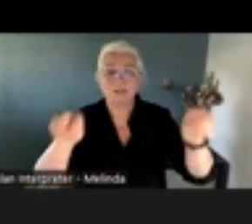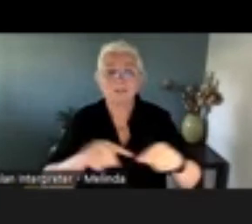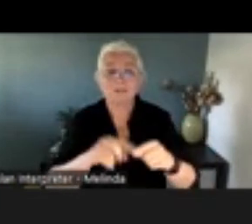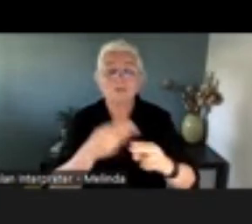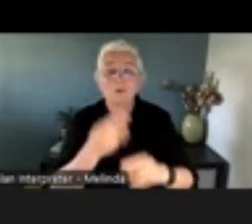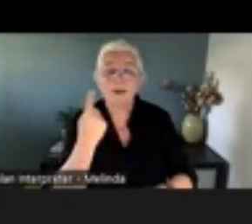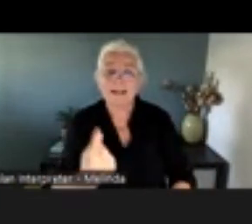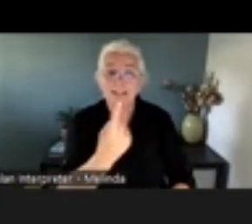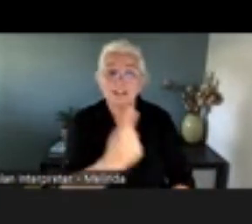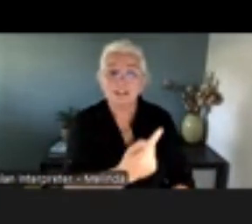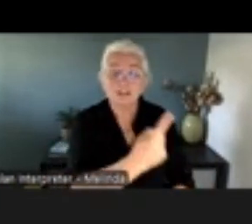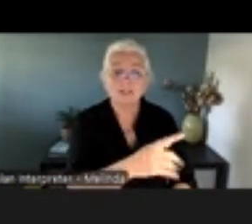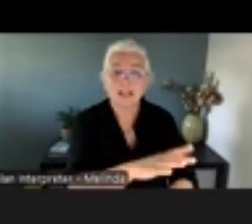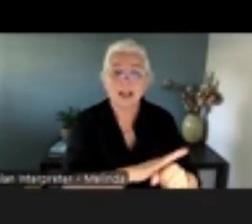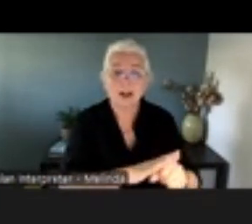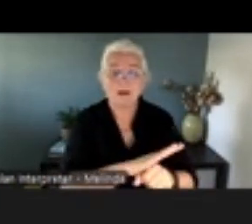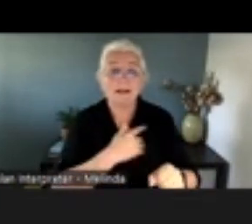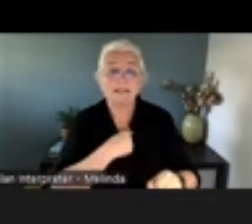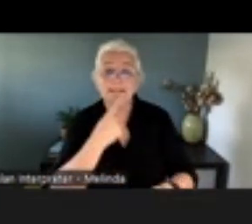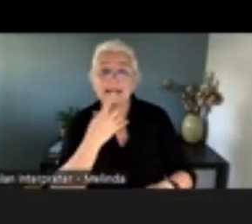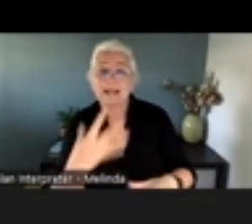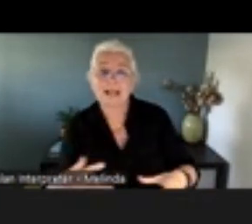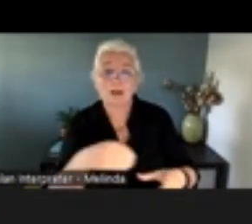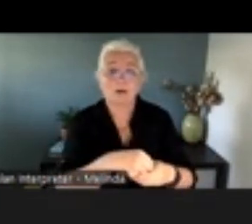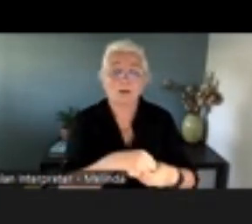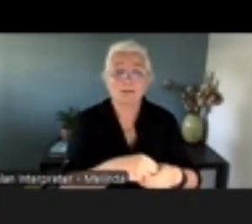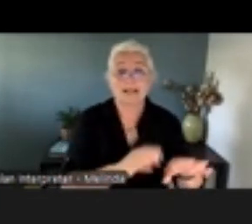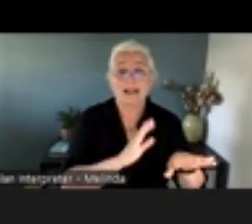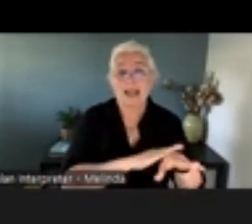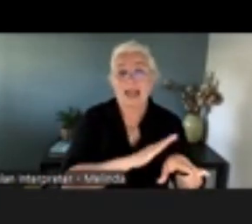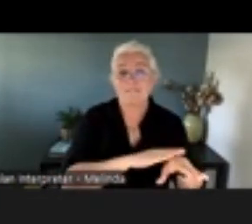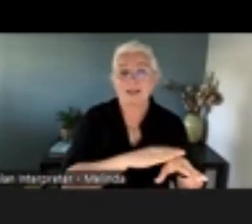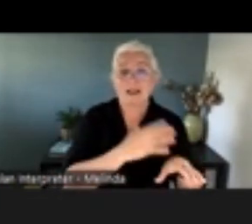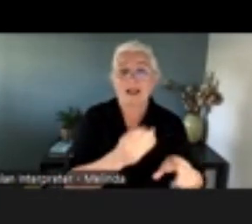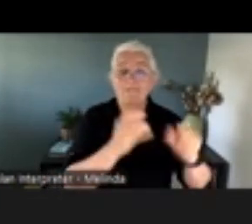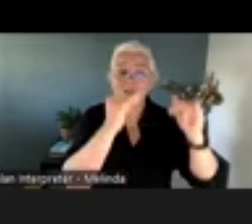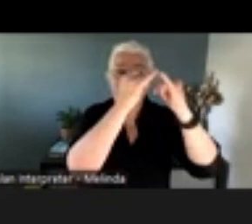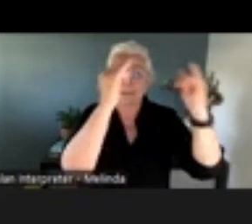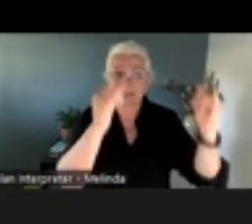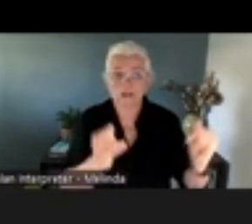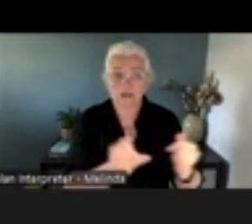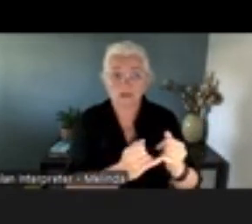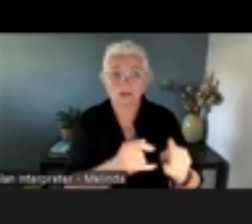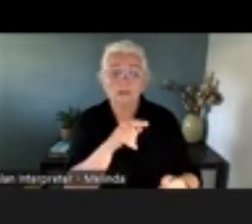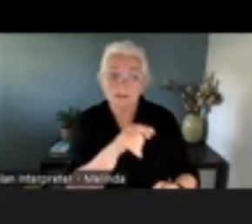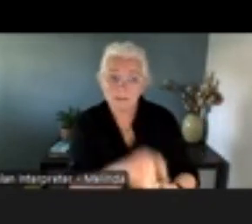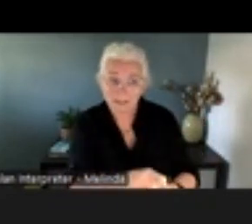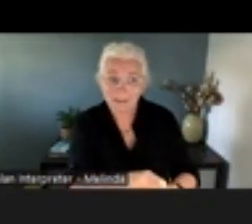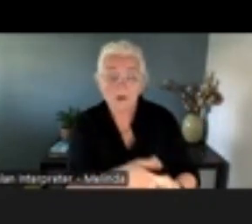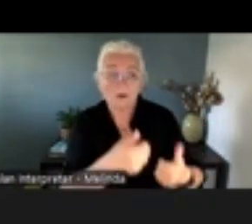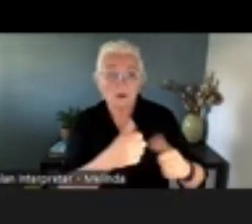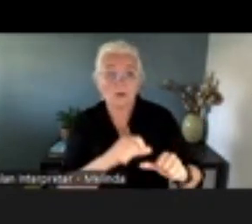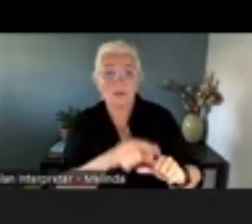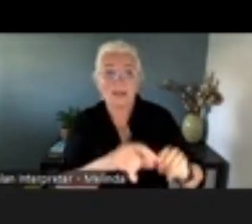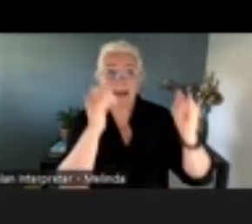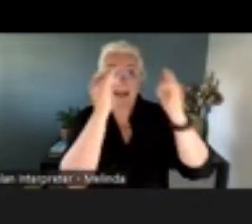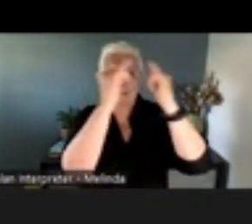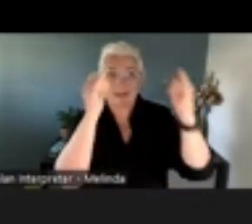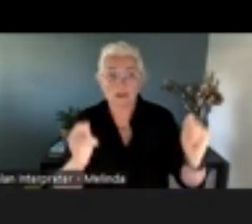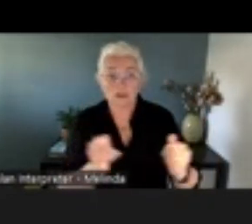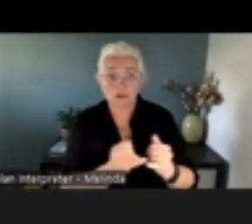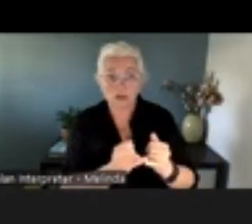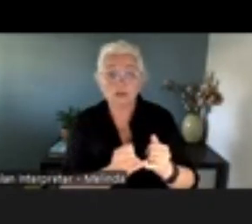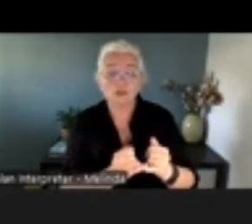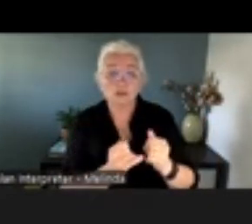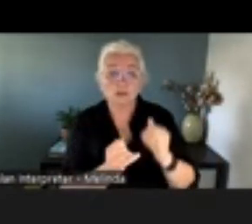as you can see, when I read out include, to the left of include is an image. And that image is the one that we use to